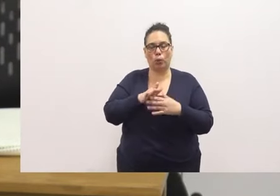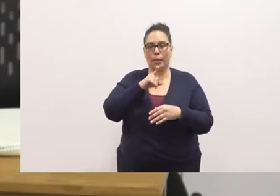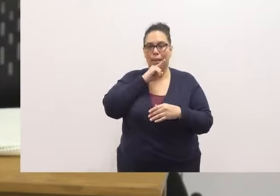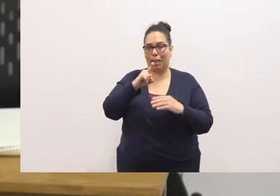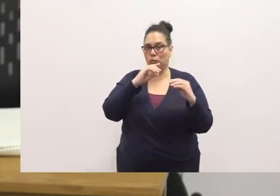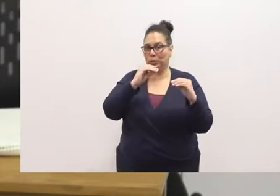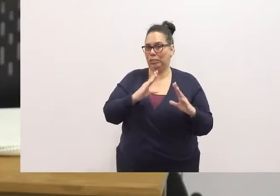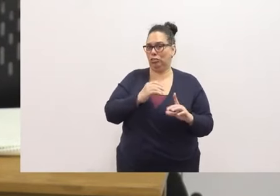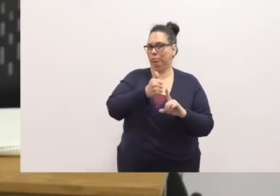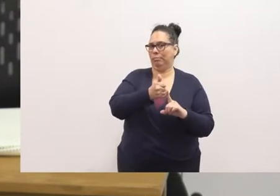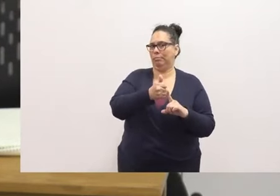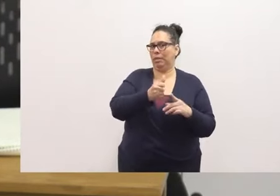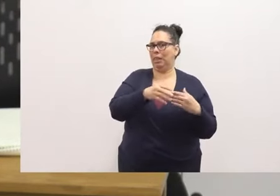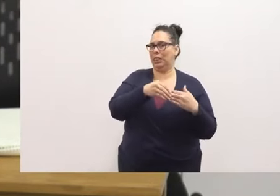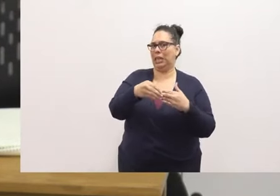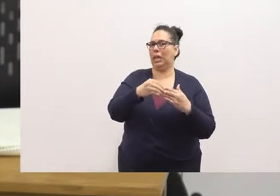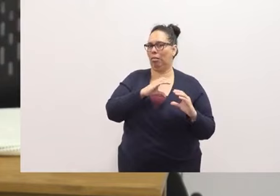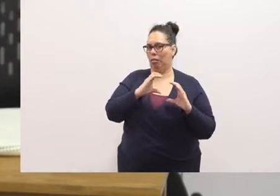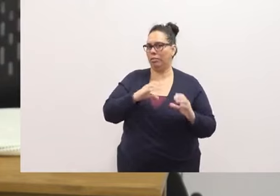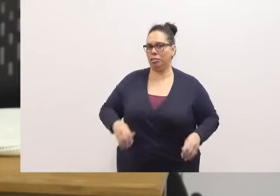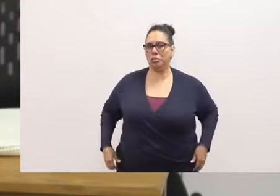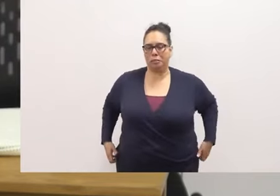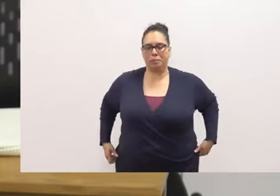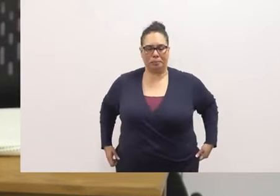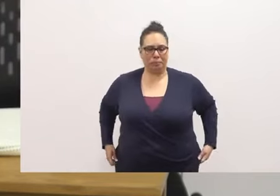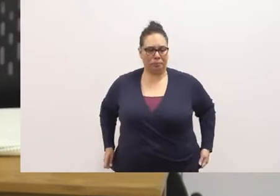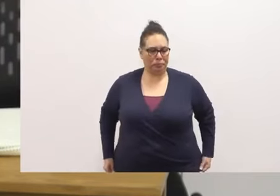actual teachers themselves leading the conversations.